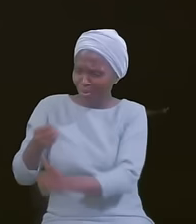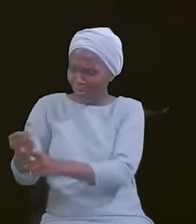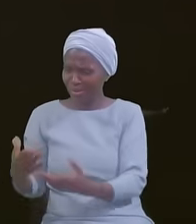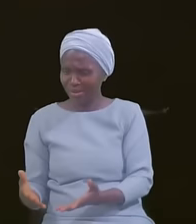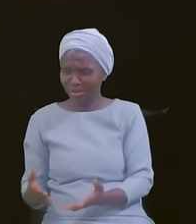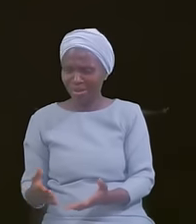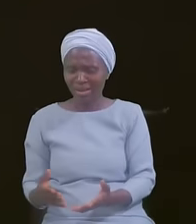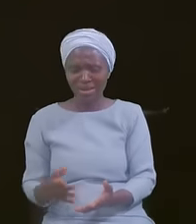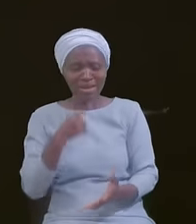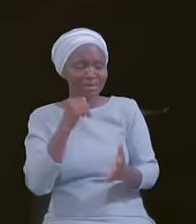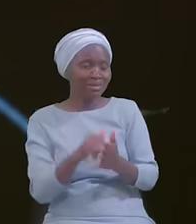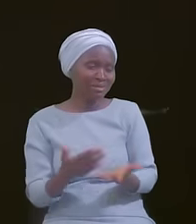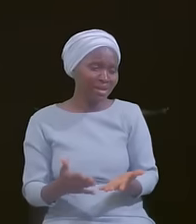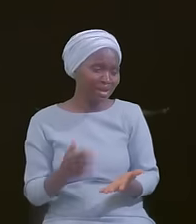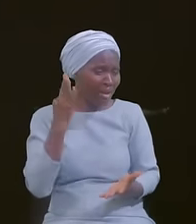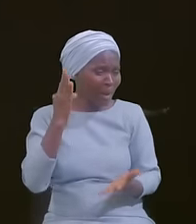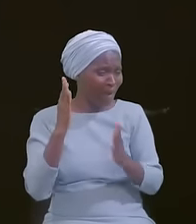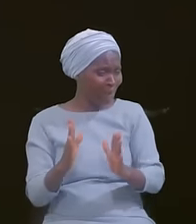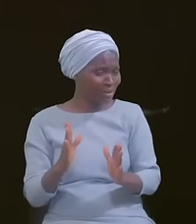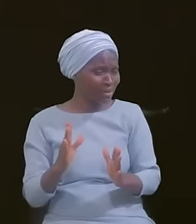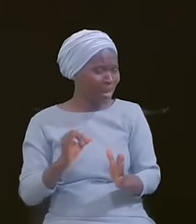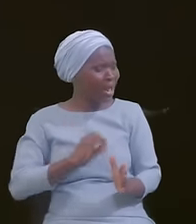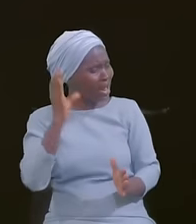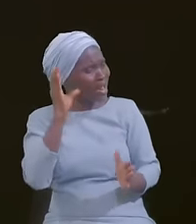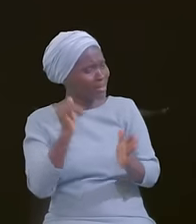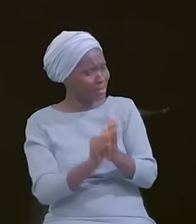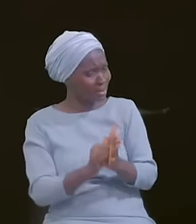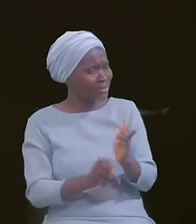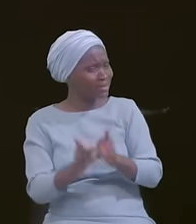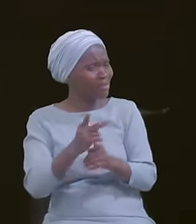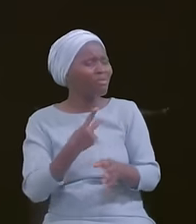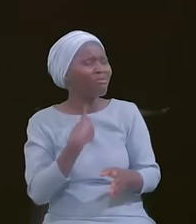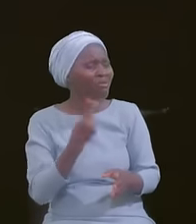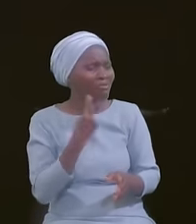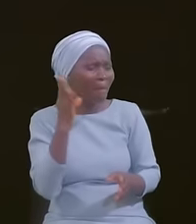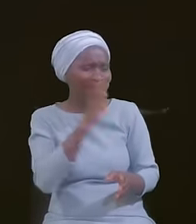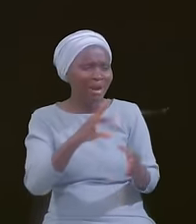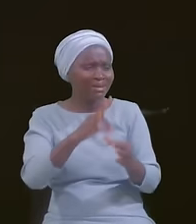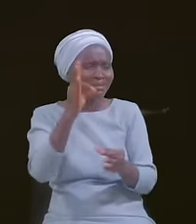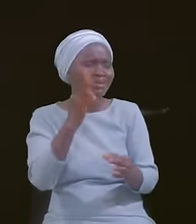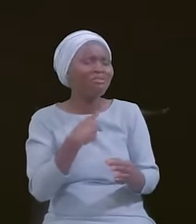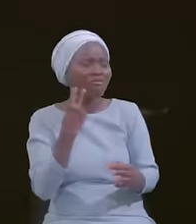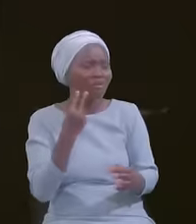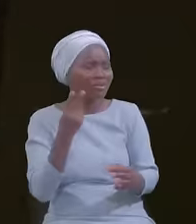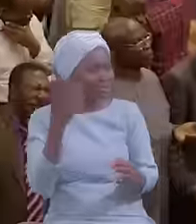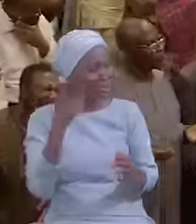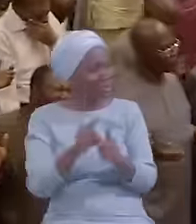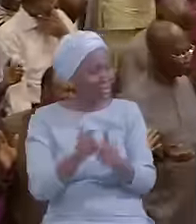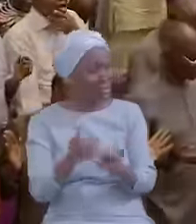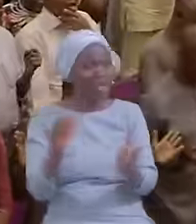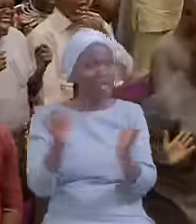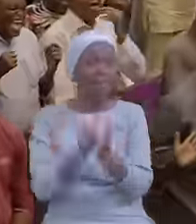yourself. Pastor, I'm hearing that kind of voice too. That voice is silenced forever in